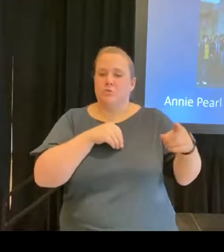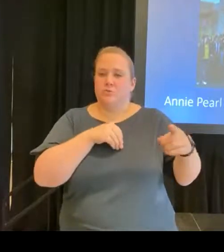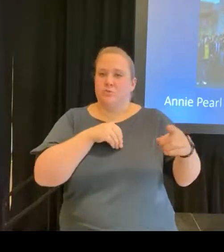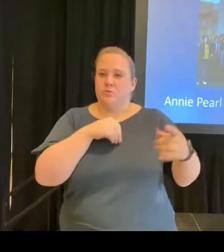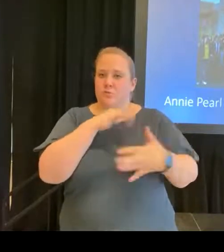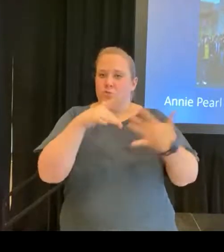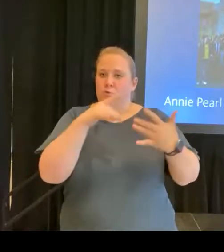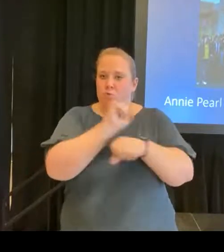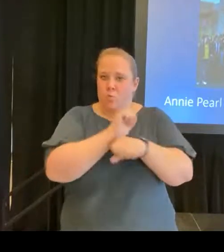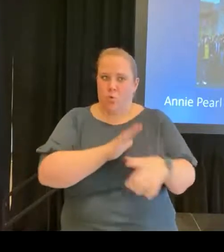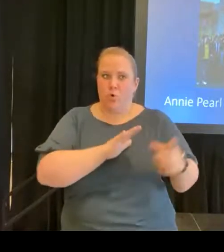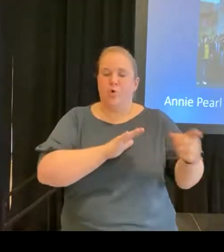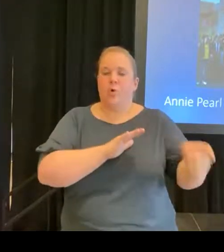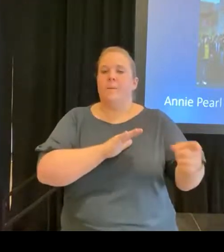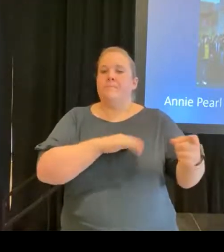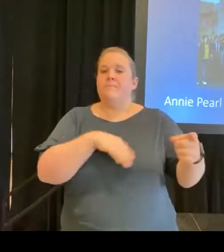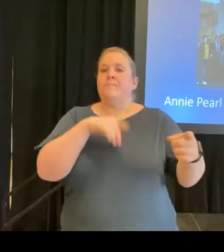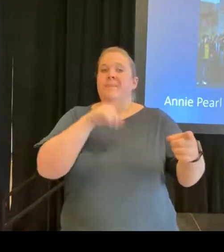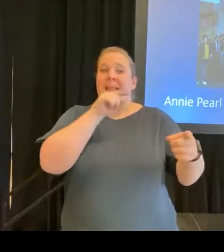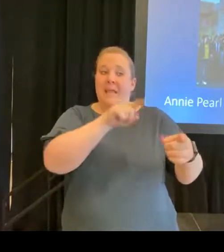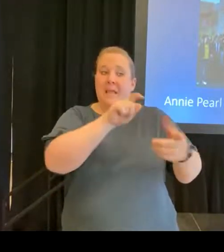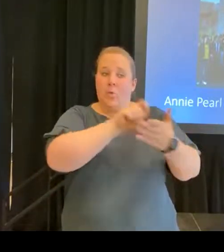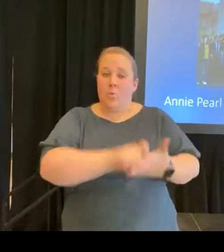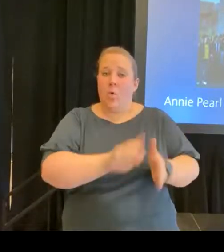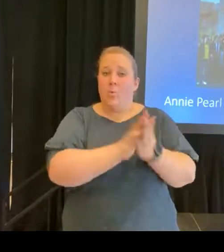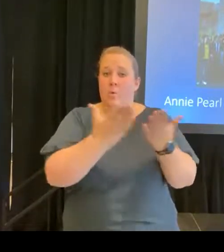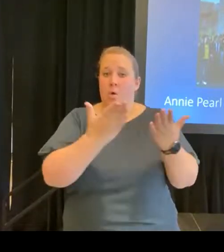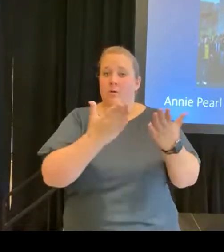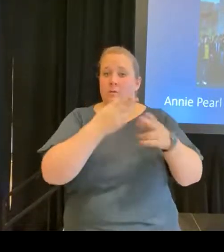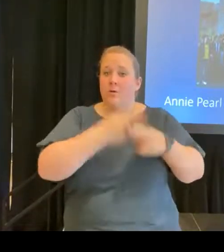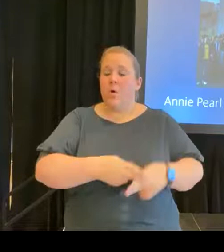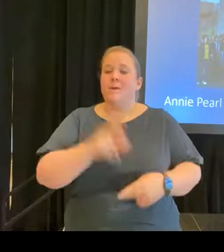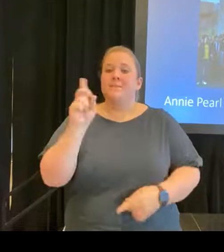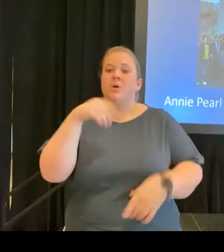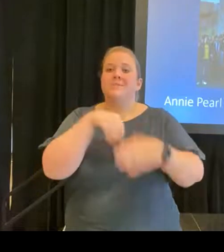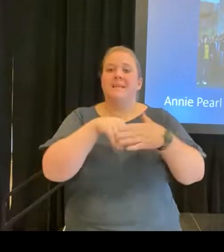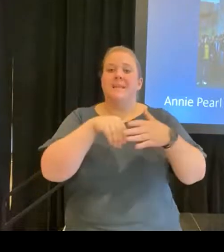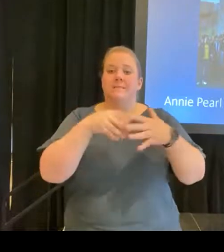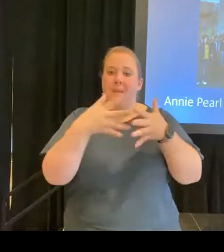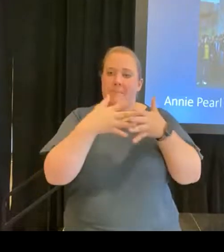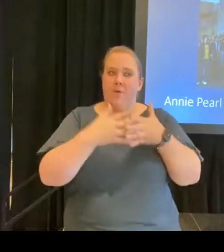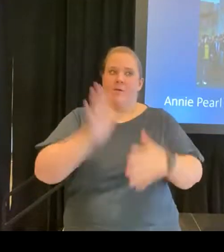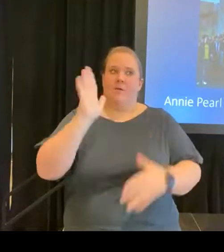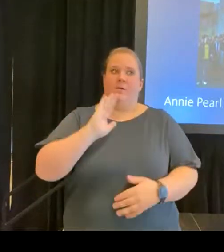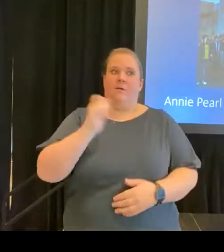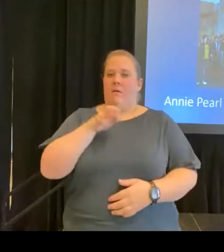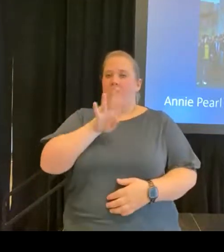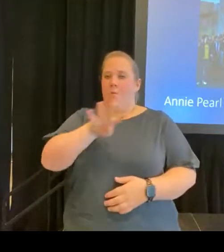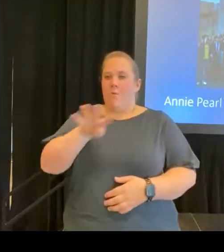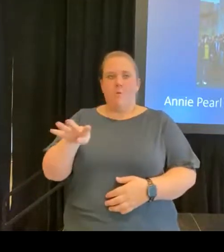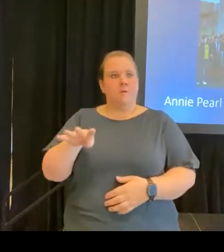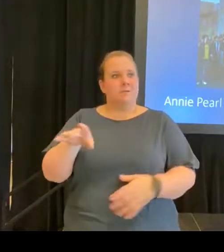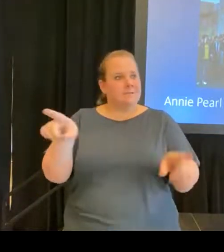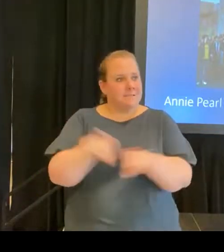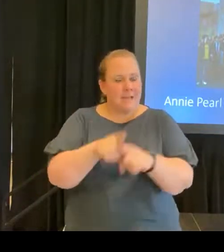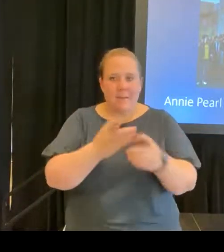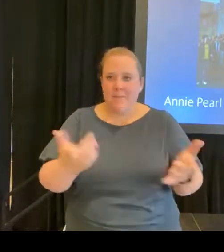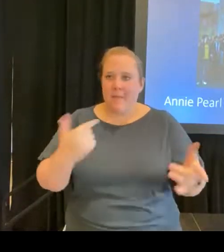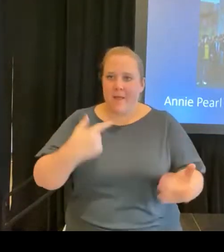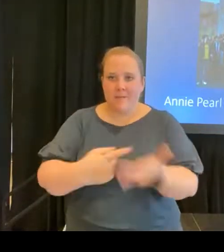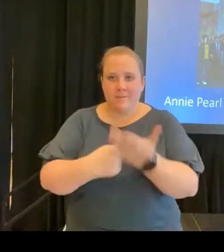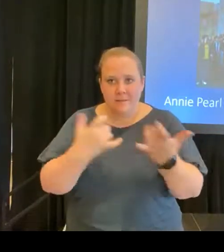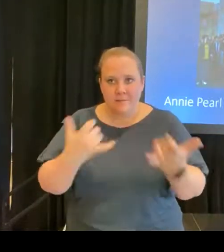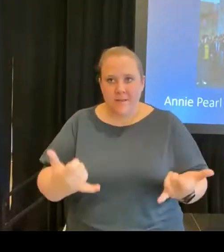had a book called Democracy in America back in 1944. And it's saying the same stuff that I'm talking about now. The